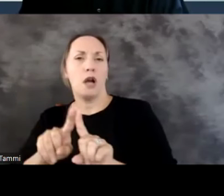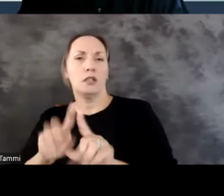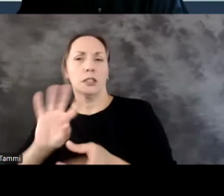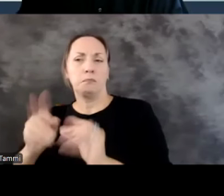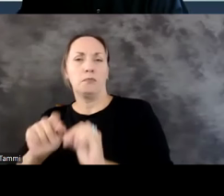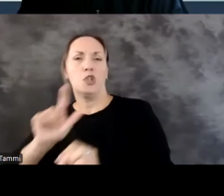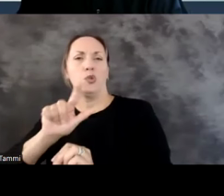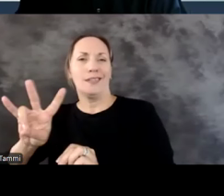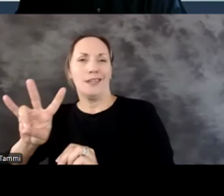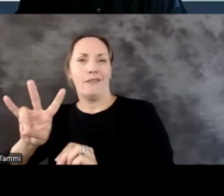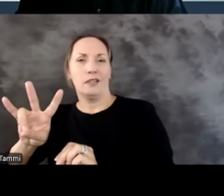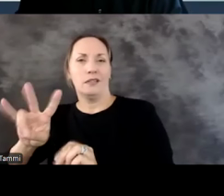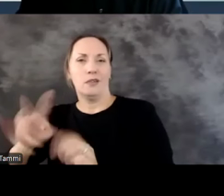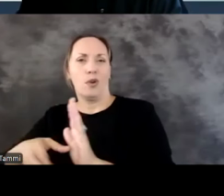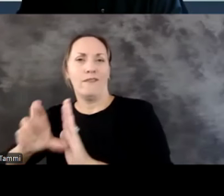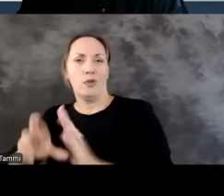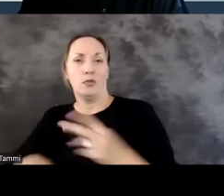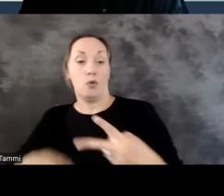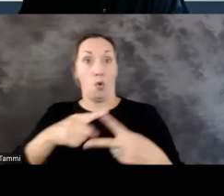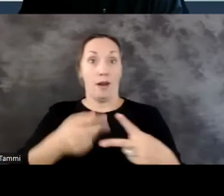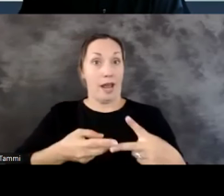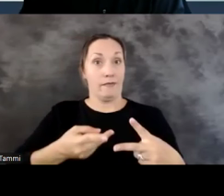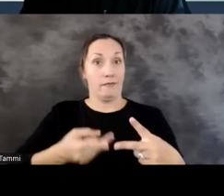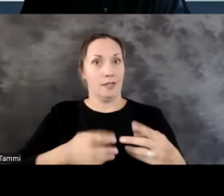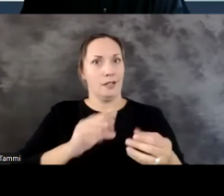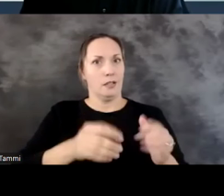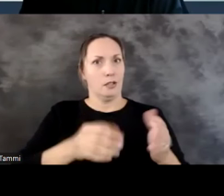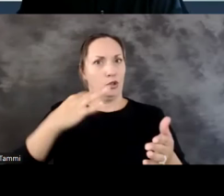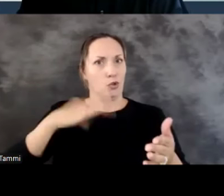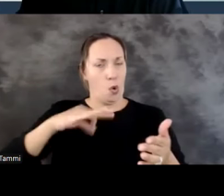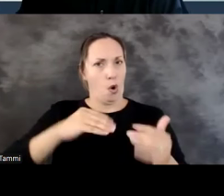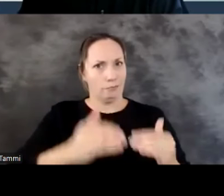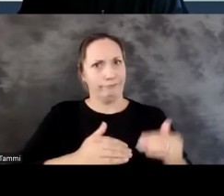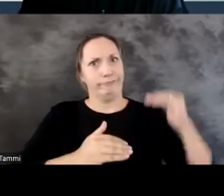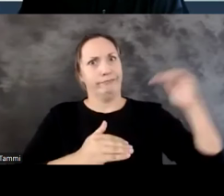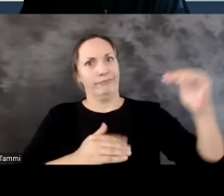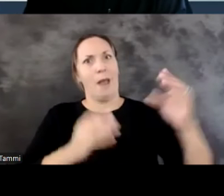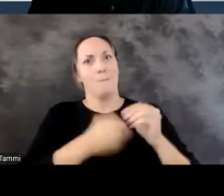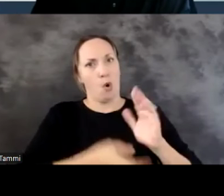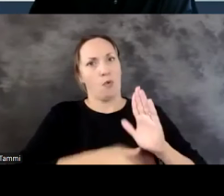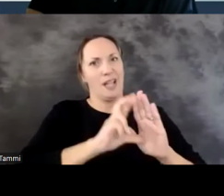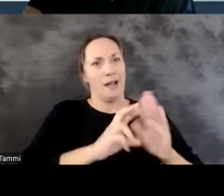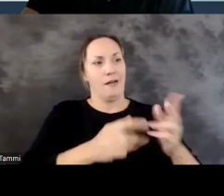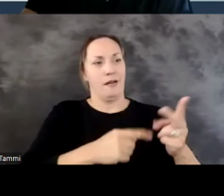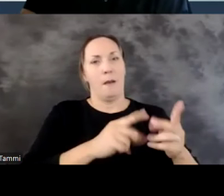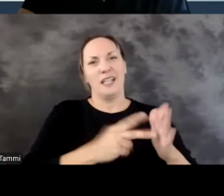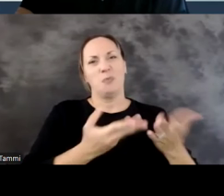one has a higher score and way, way, way more reviews, so it's probably more reliable.